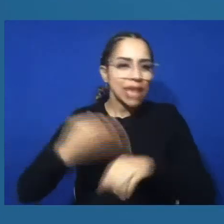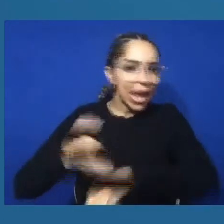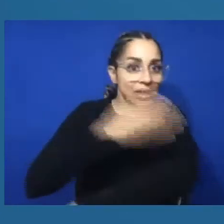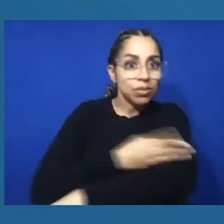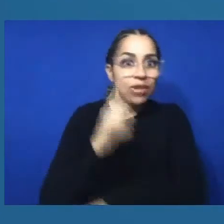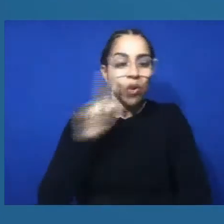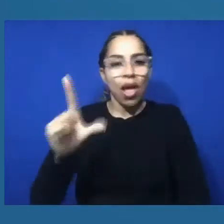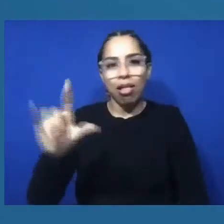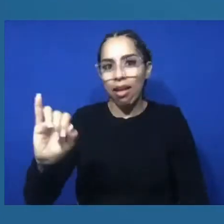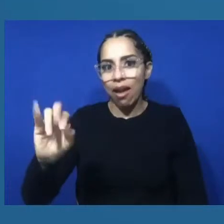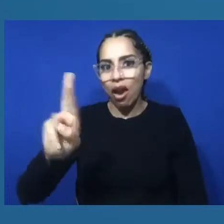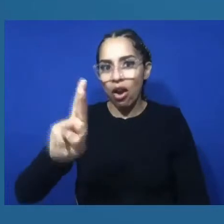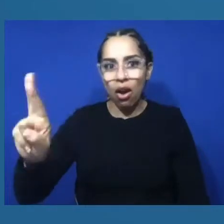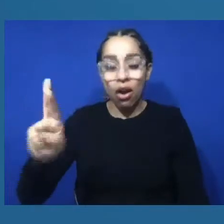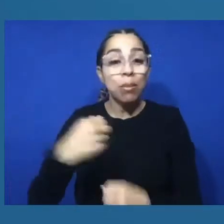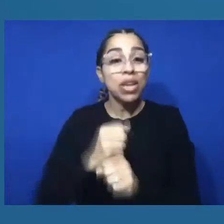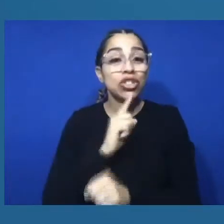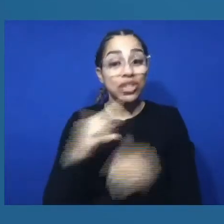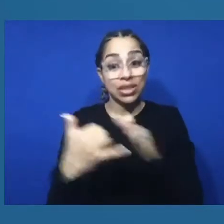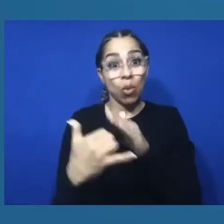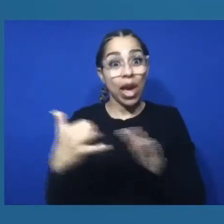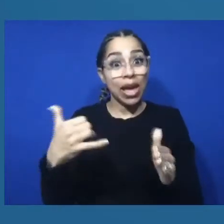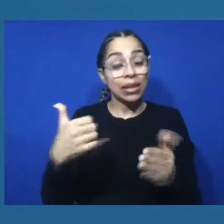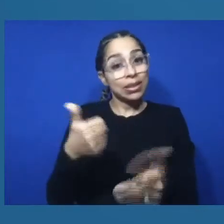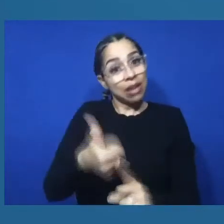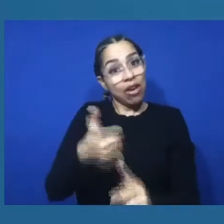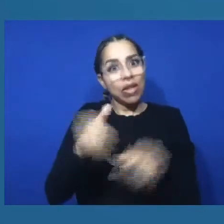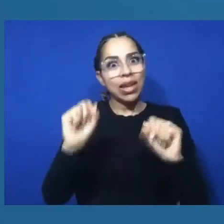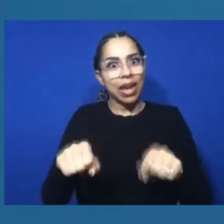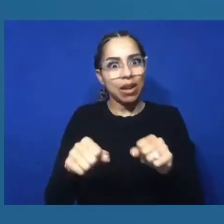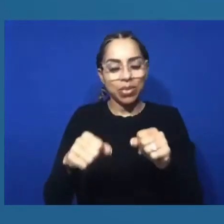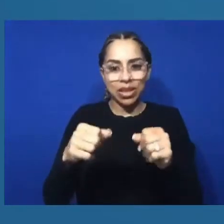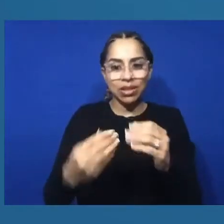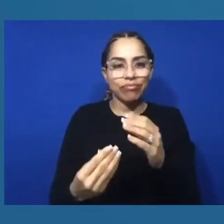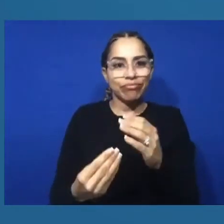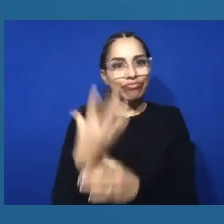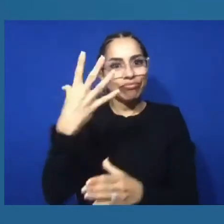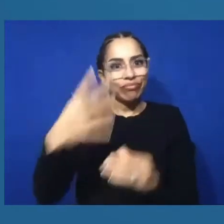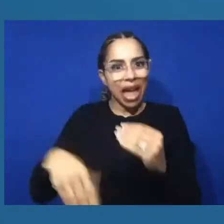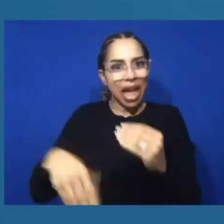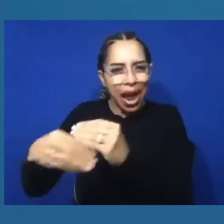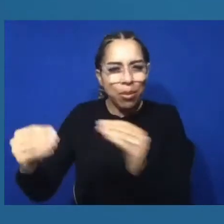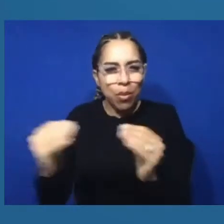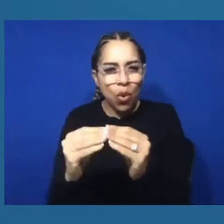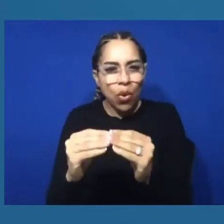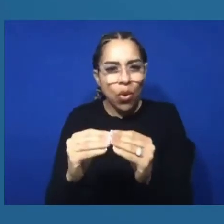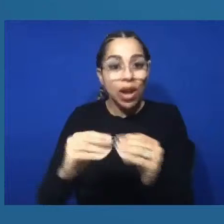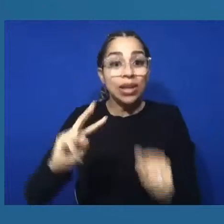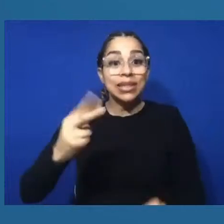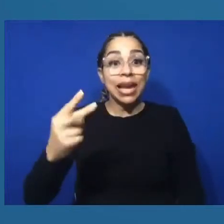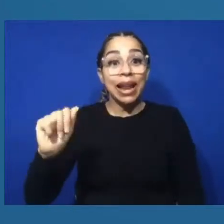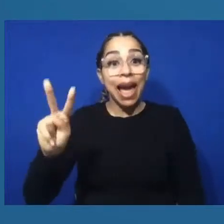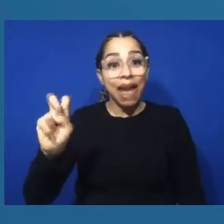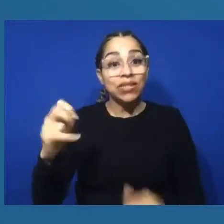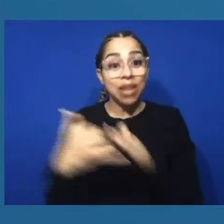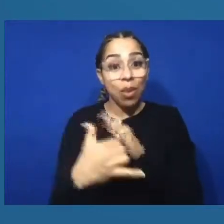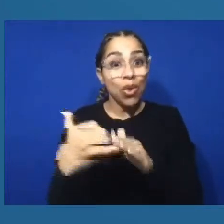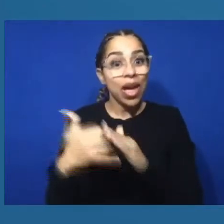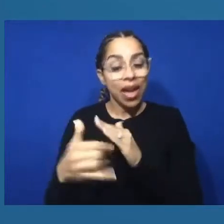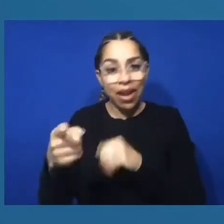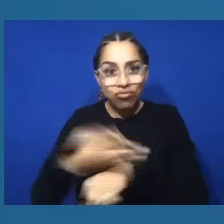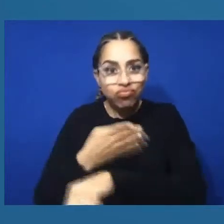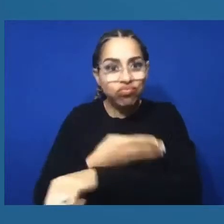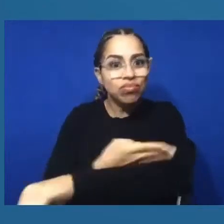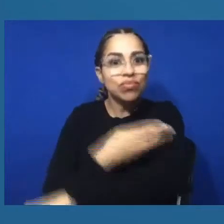subway itself can be expanded, the Second Avenue subway, the work we're doing there. Also, new connections. The Interborough Express is going to be a